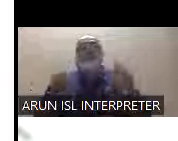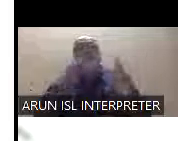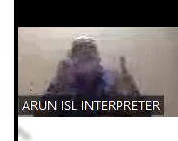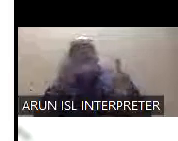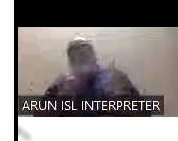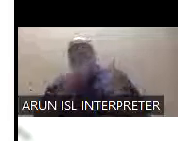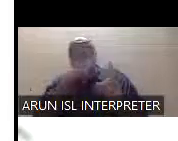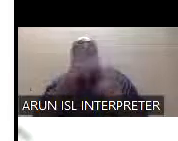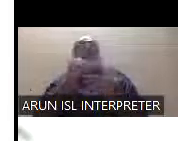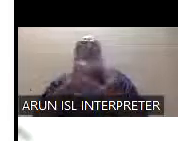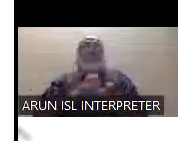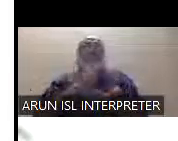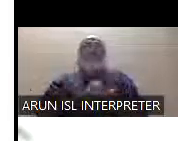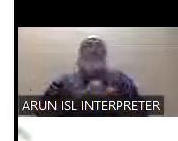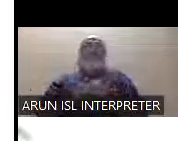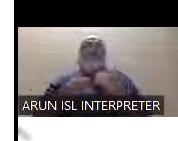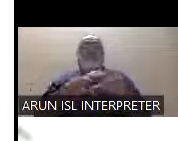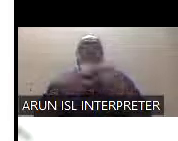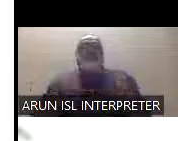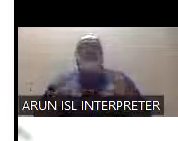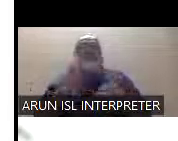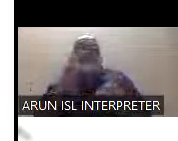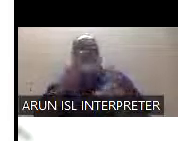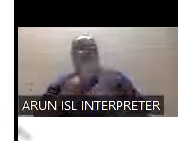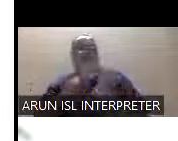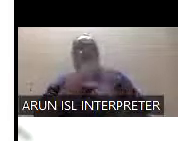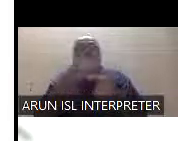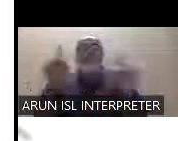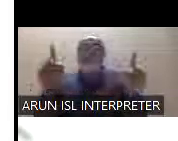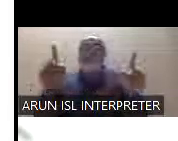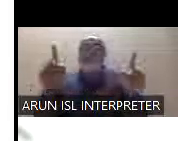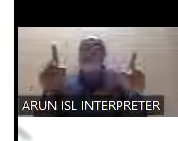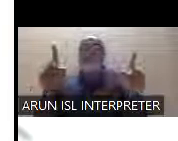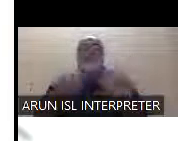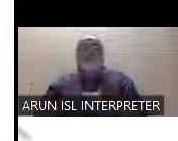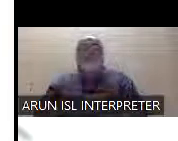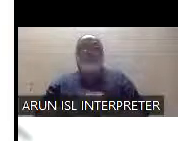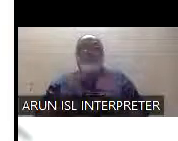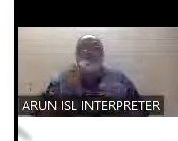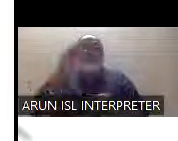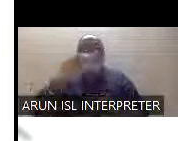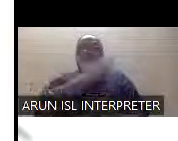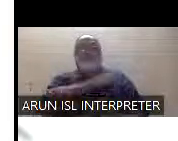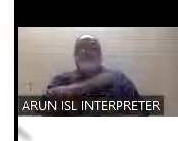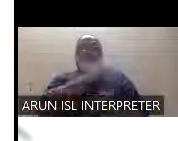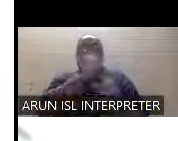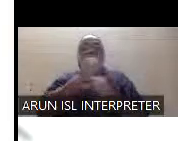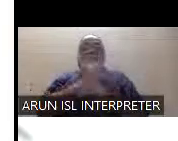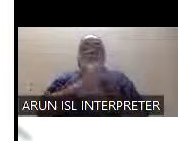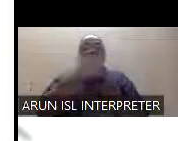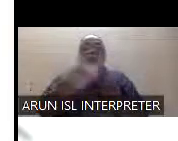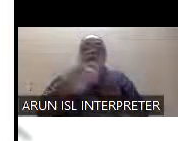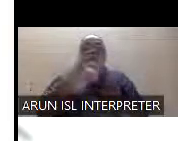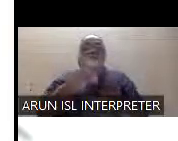to disability, persons with disability, and it clearly puts the onus upon the government, upon the